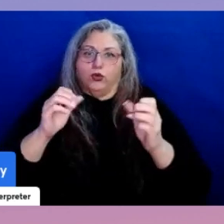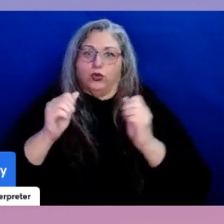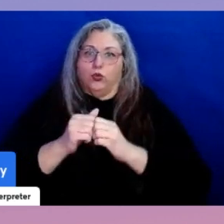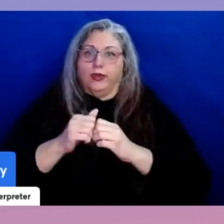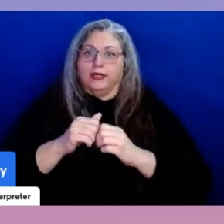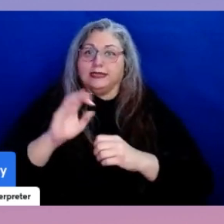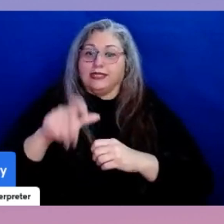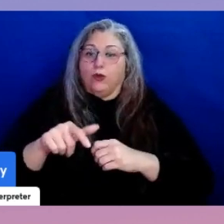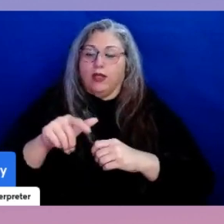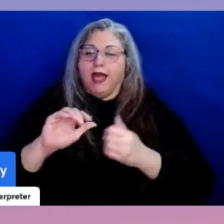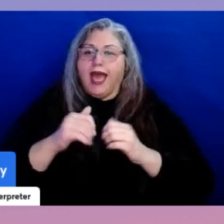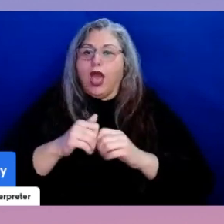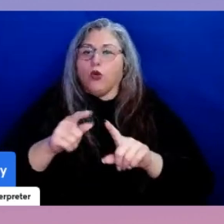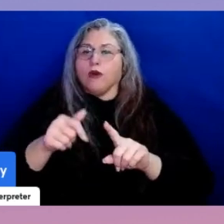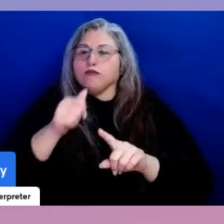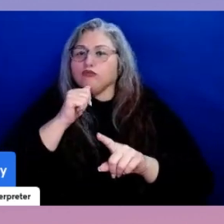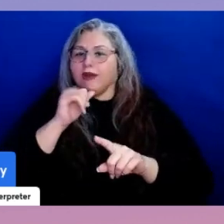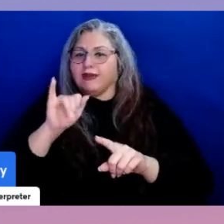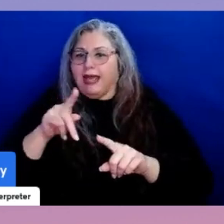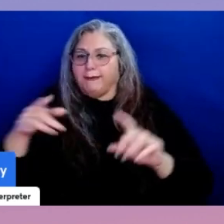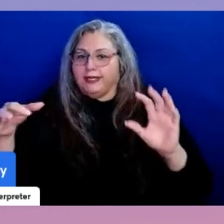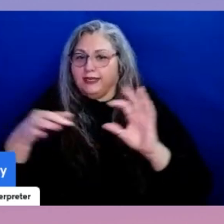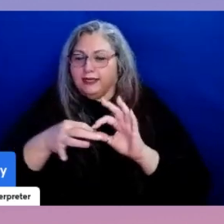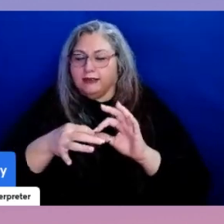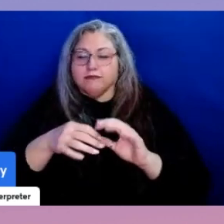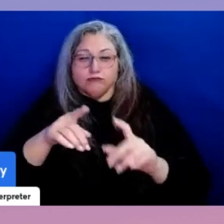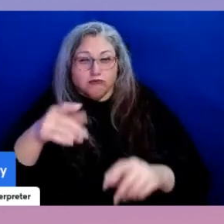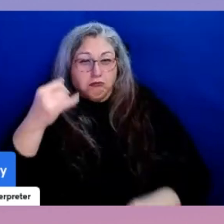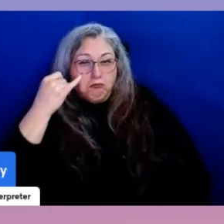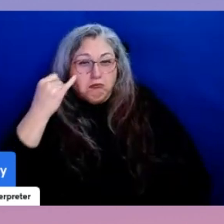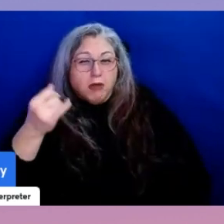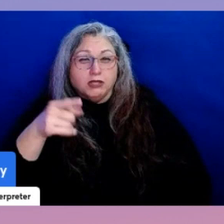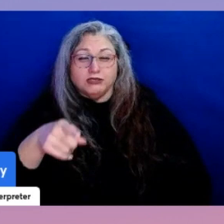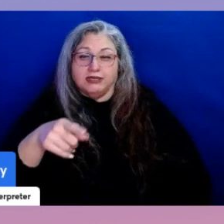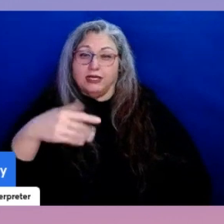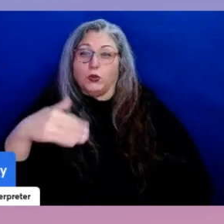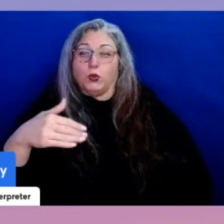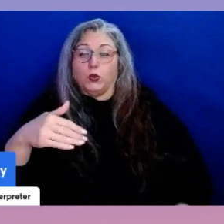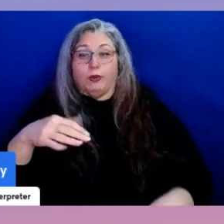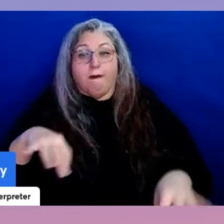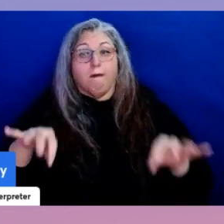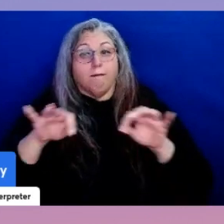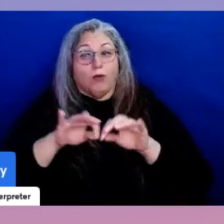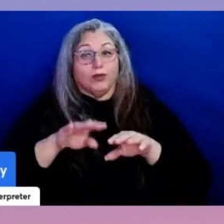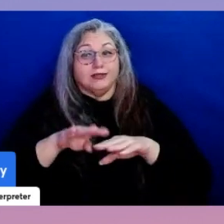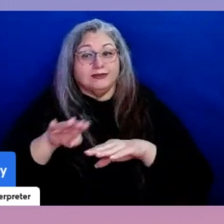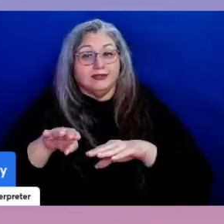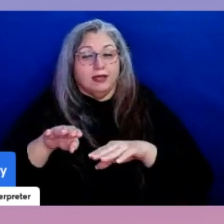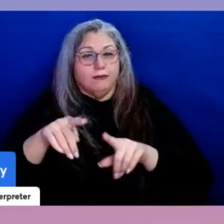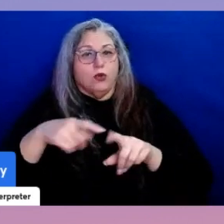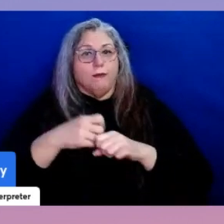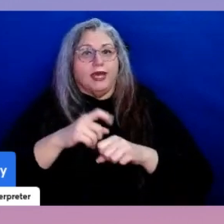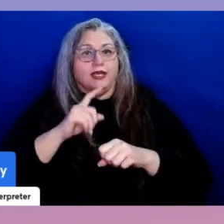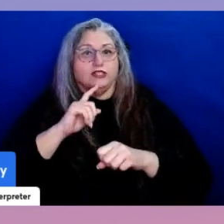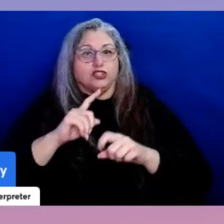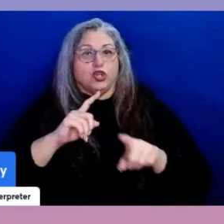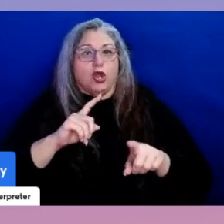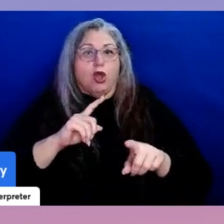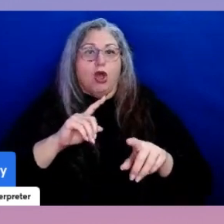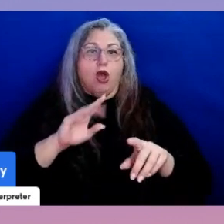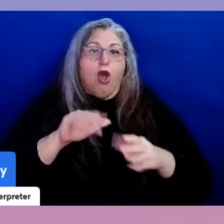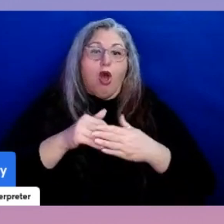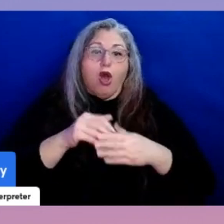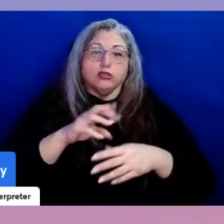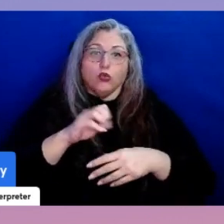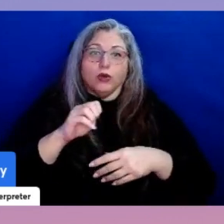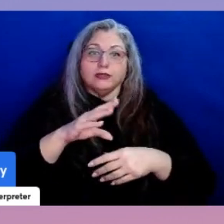private IP. As you can imagine, this is a pretty important step in ensuring our source and destination communicate